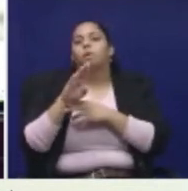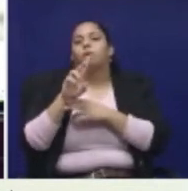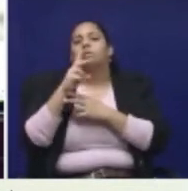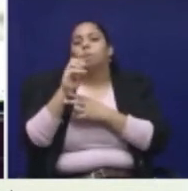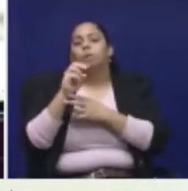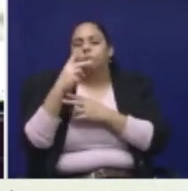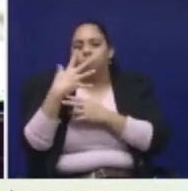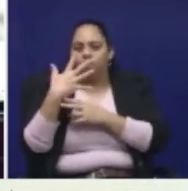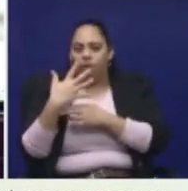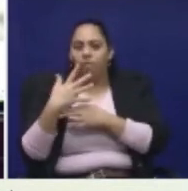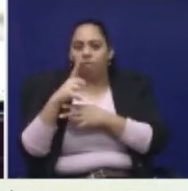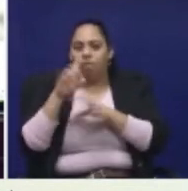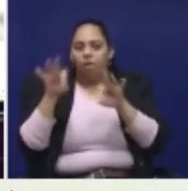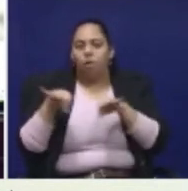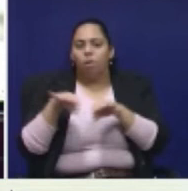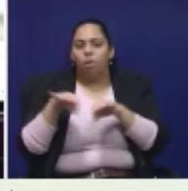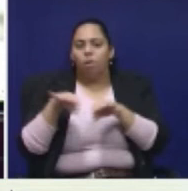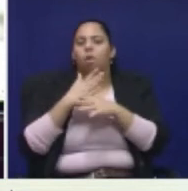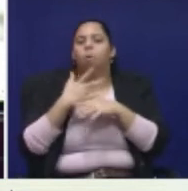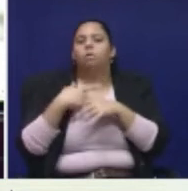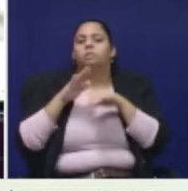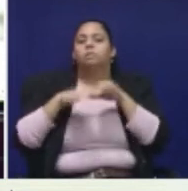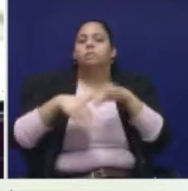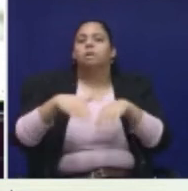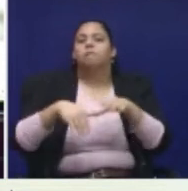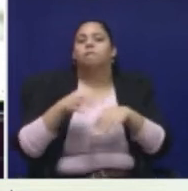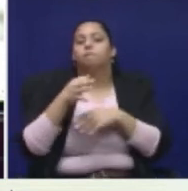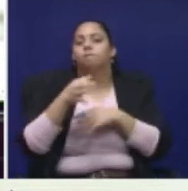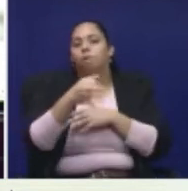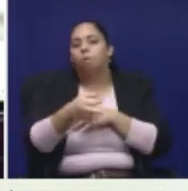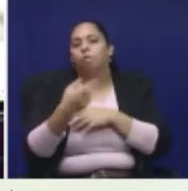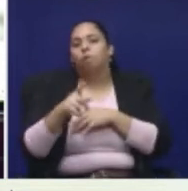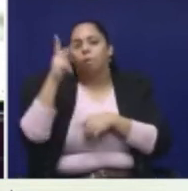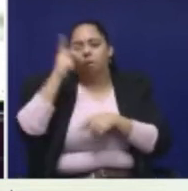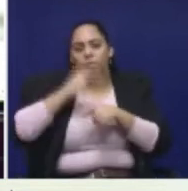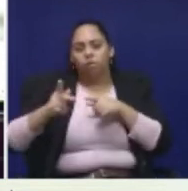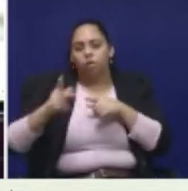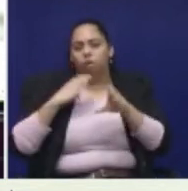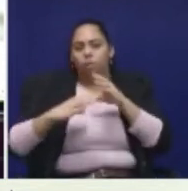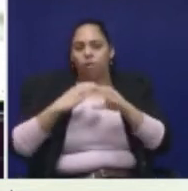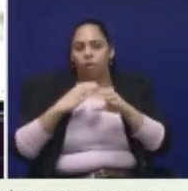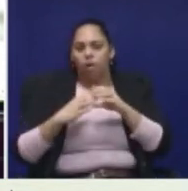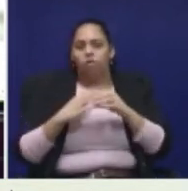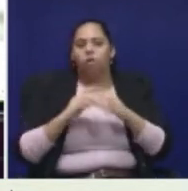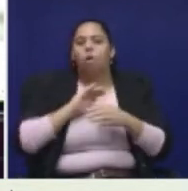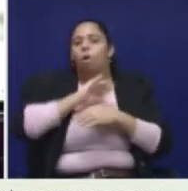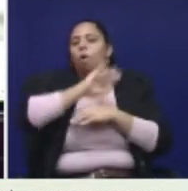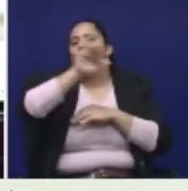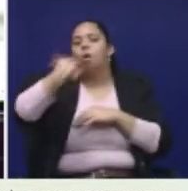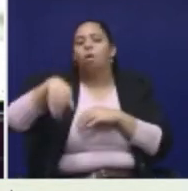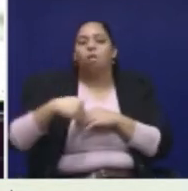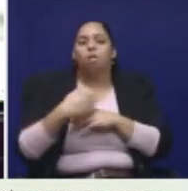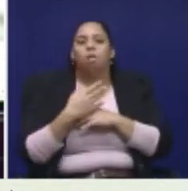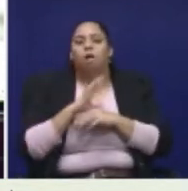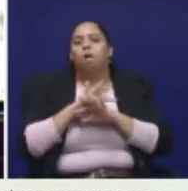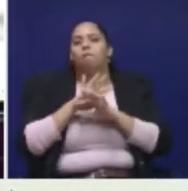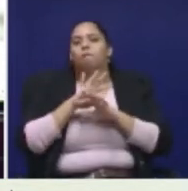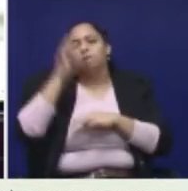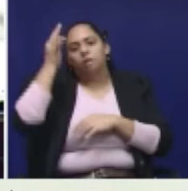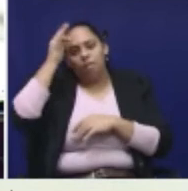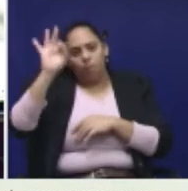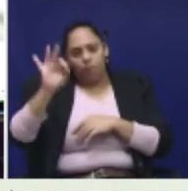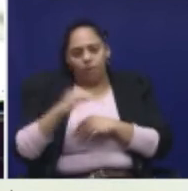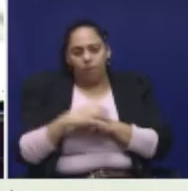2025. This framework is a step forward in professionalizing communication across all spheres of